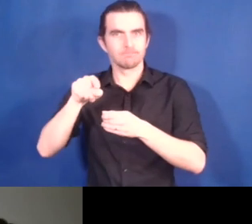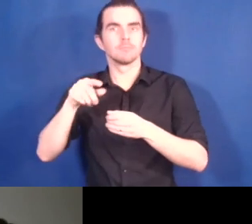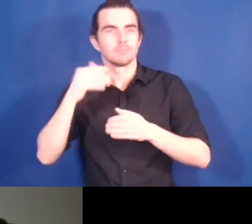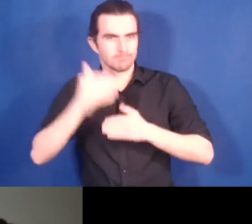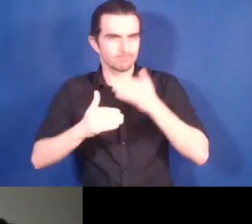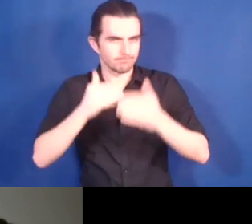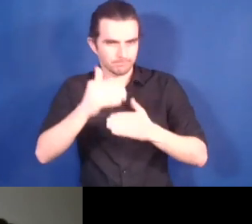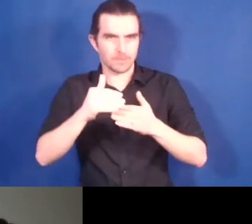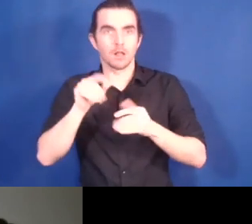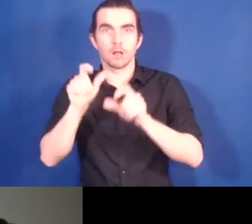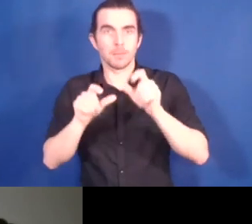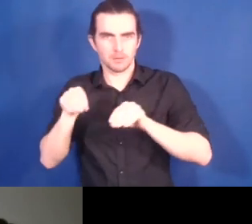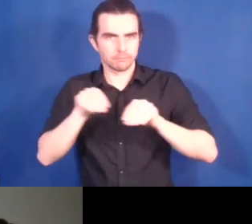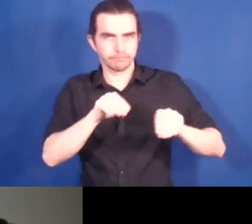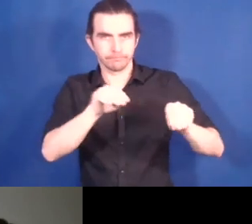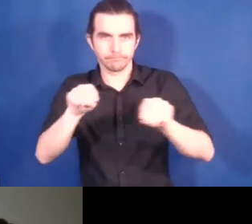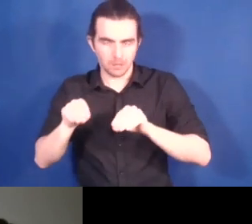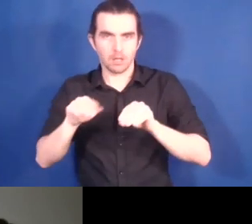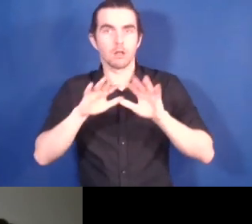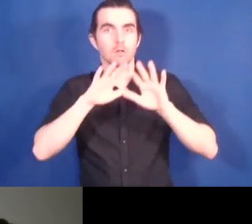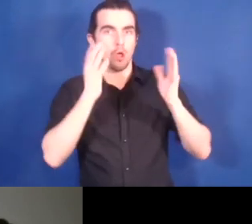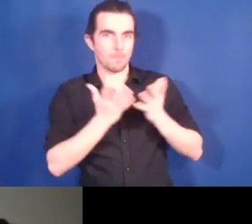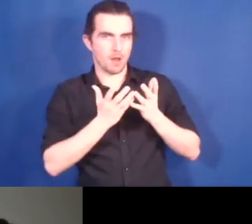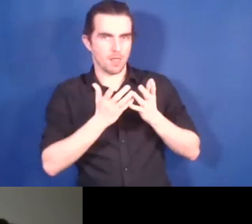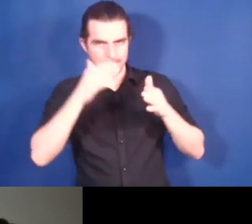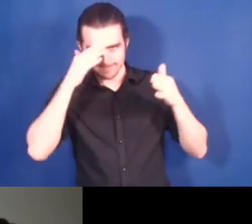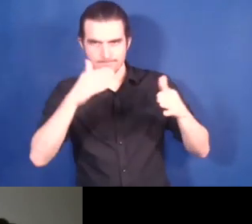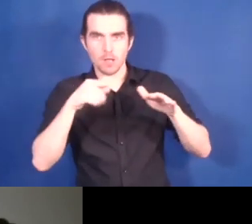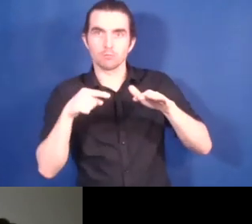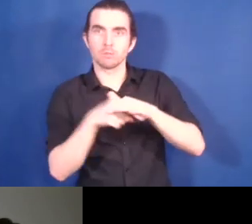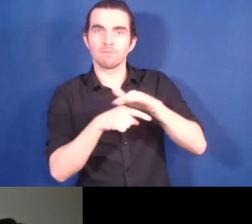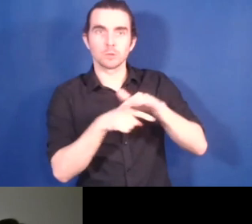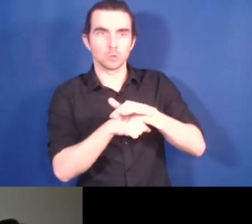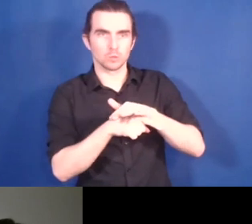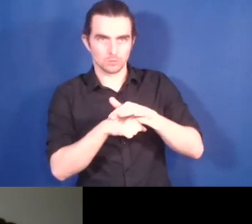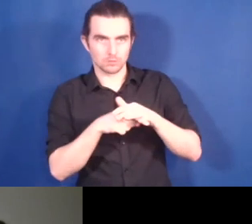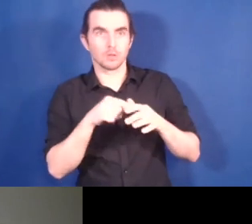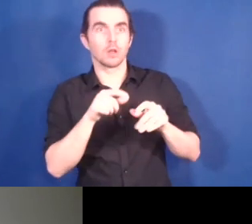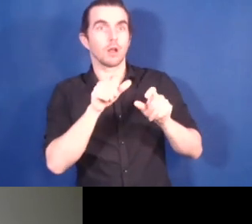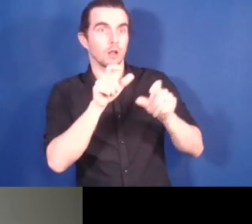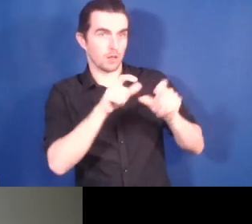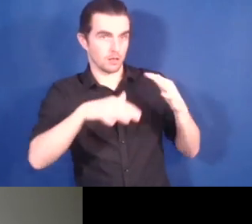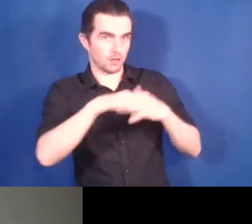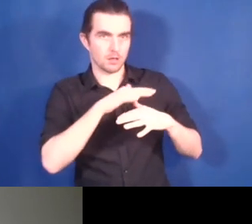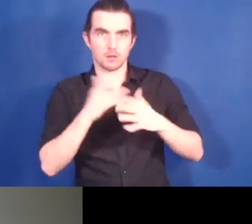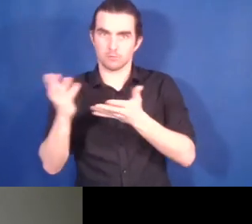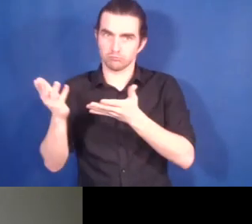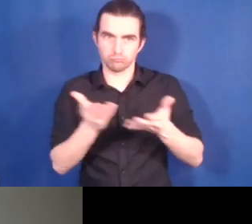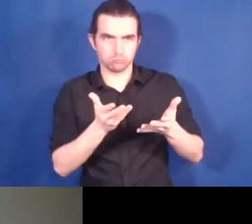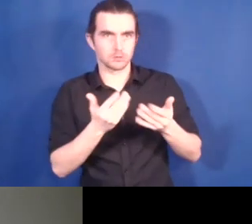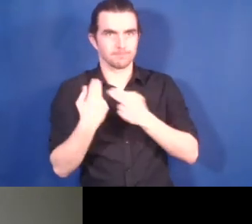protecting refugees, IDPs, and stateless persons, you've got to take into account the host community as